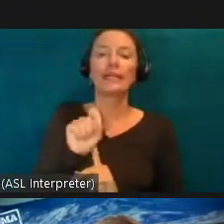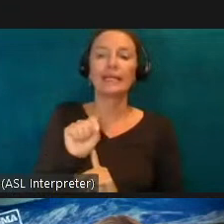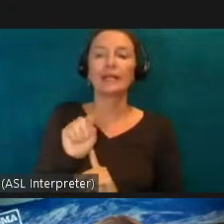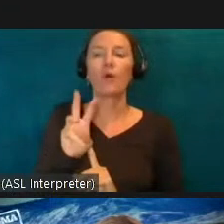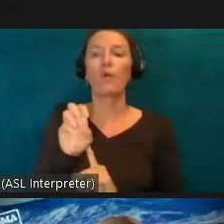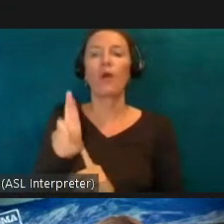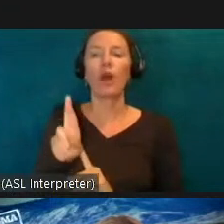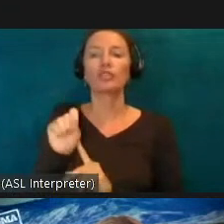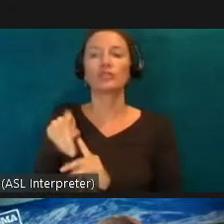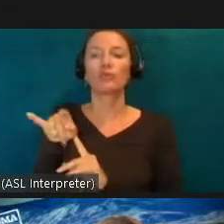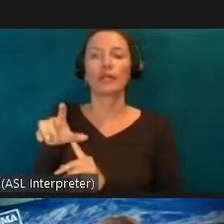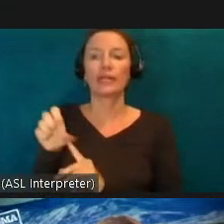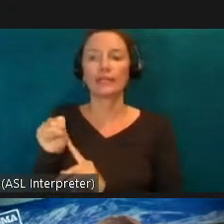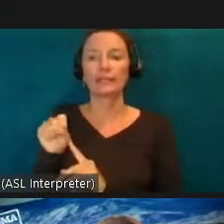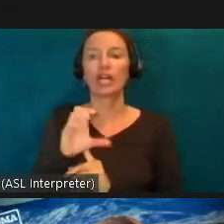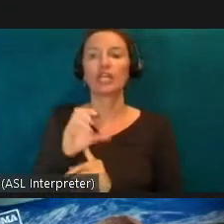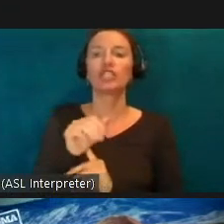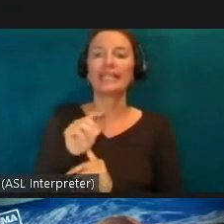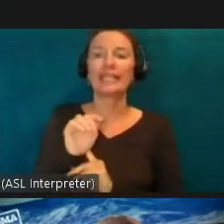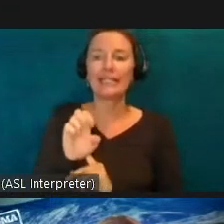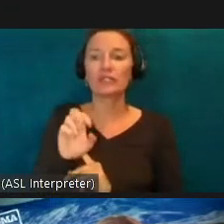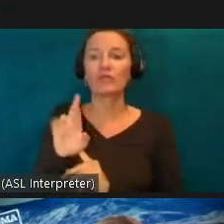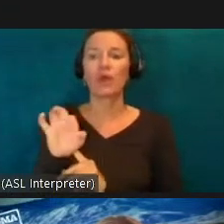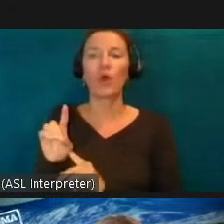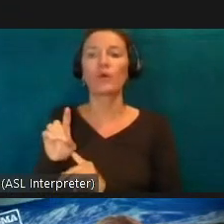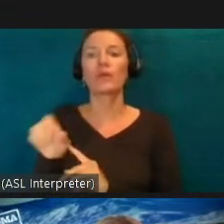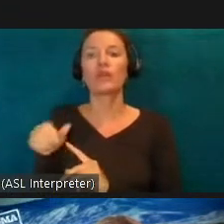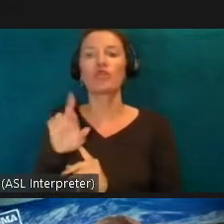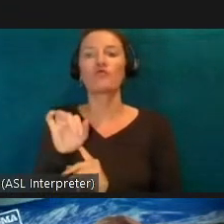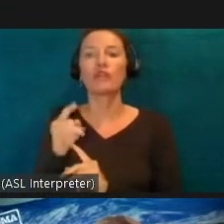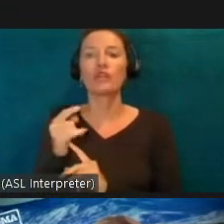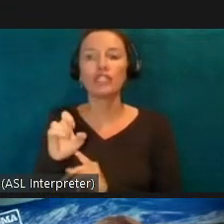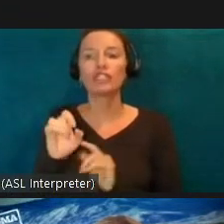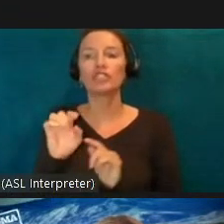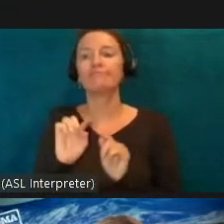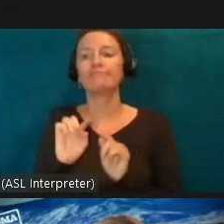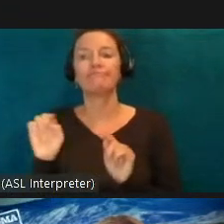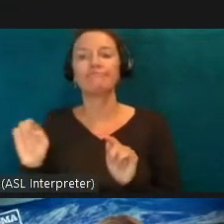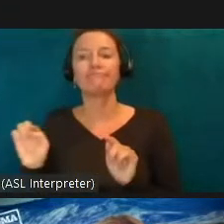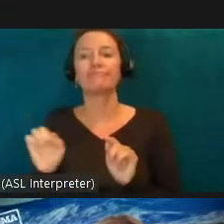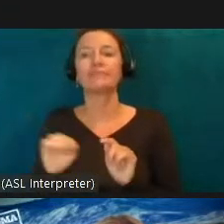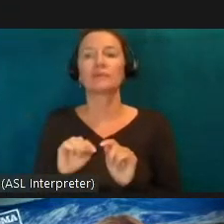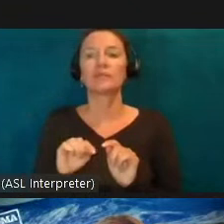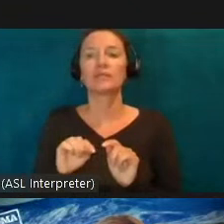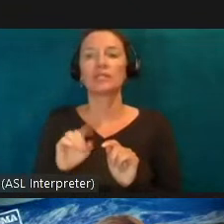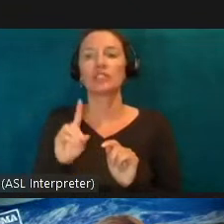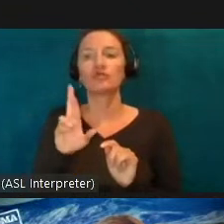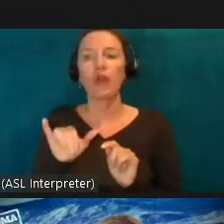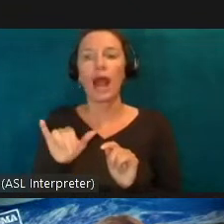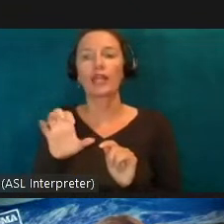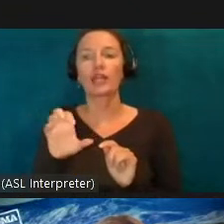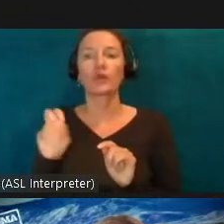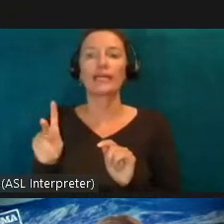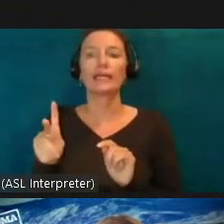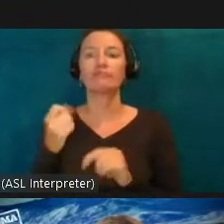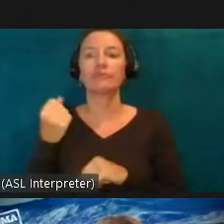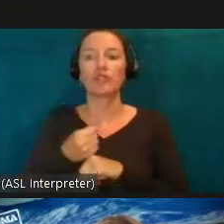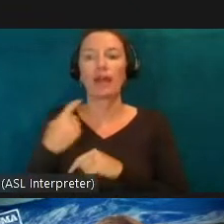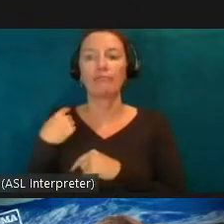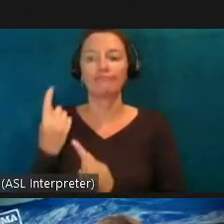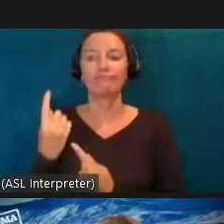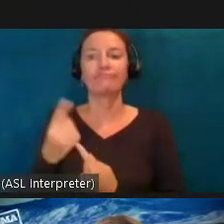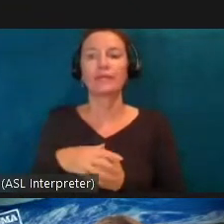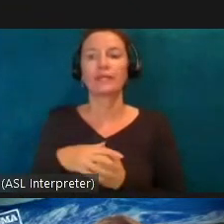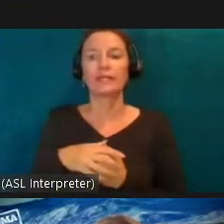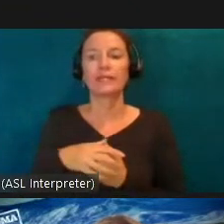on Chamise Road and Big Ridge, a lot of the other area, the lowlands of Dry Creek, people have been out of for a long time. Kind of